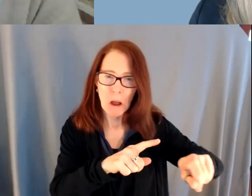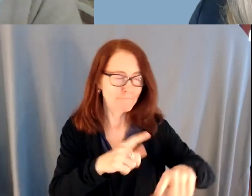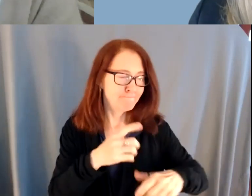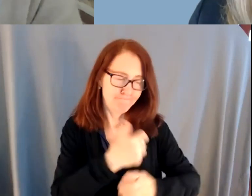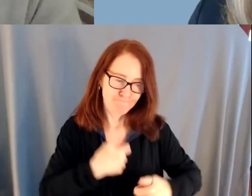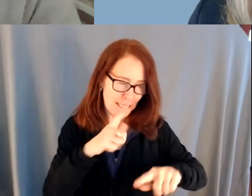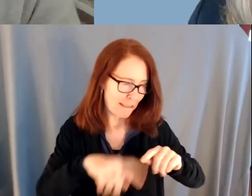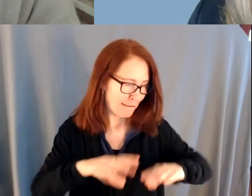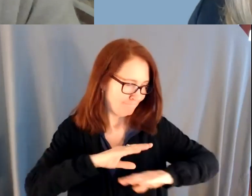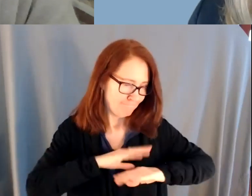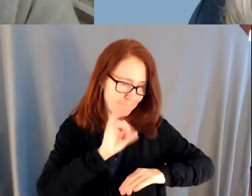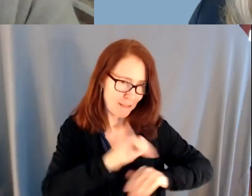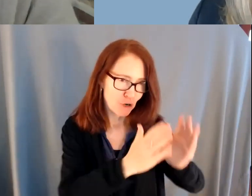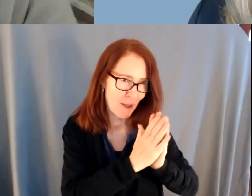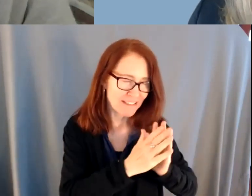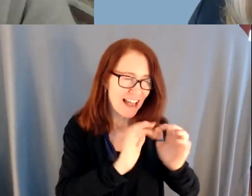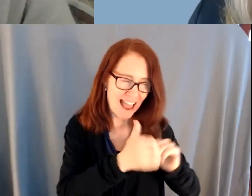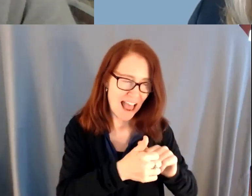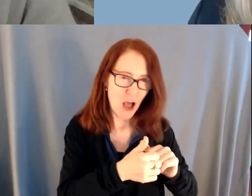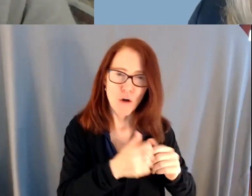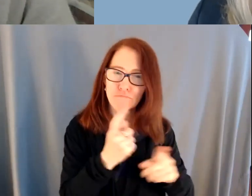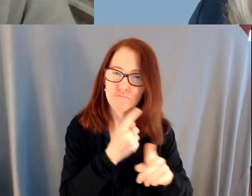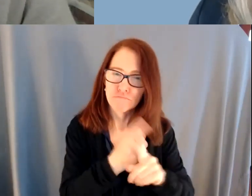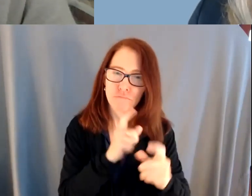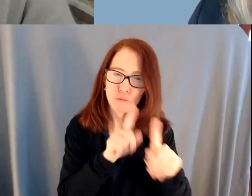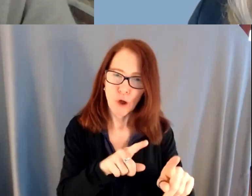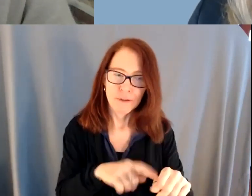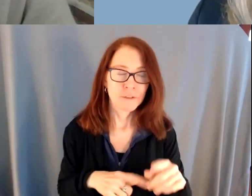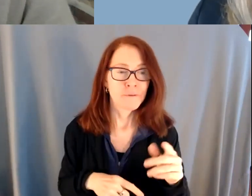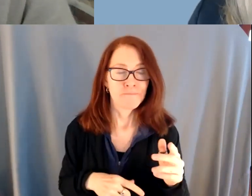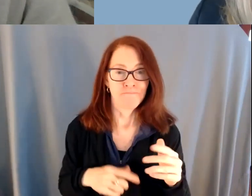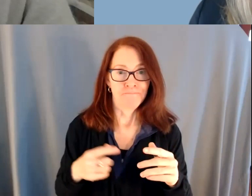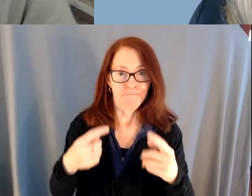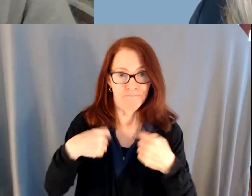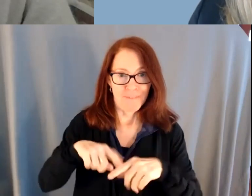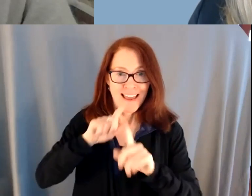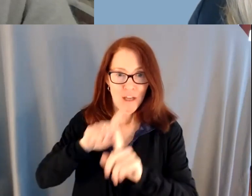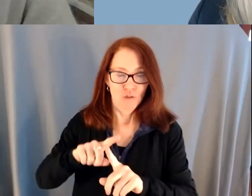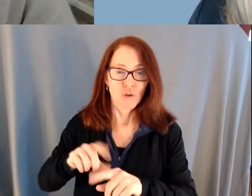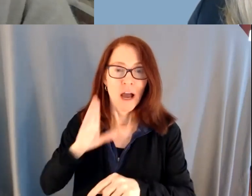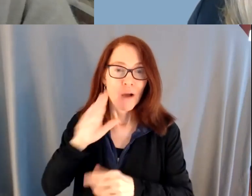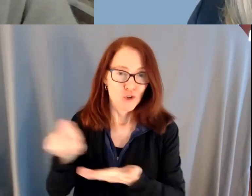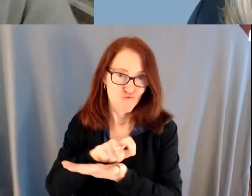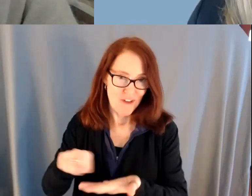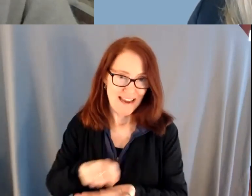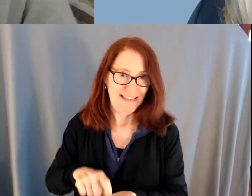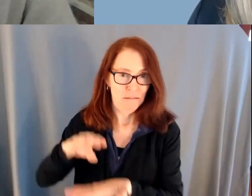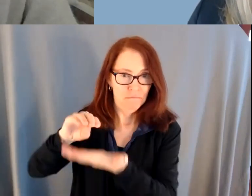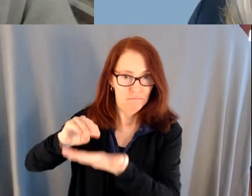I would do it in writing so that you have a record of it. And I would explain